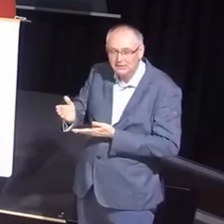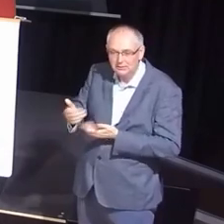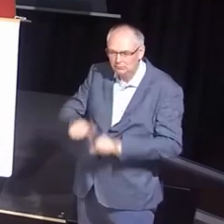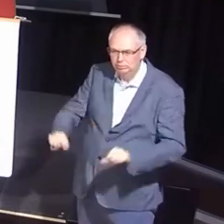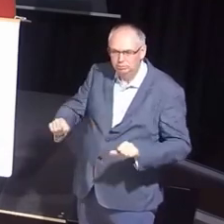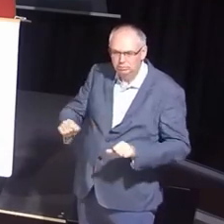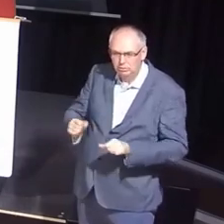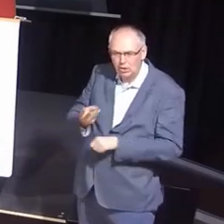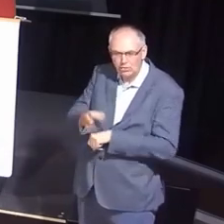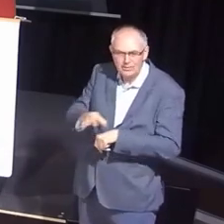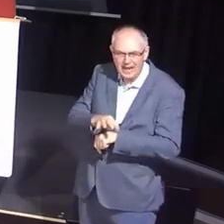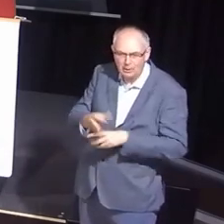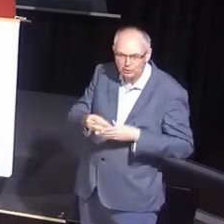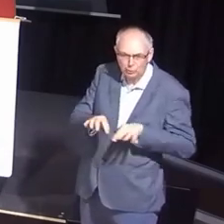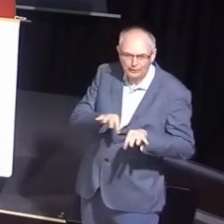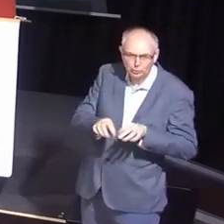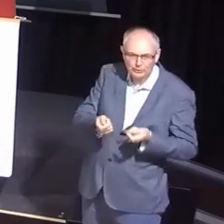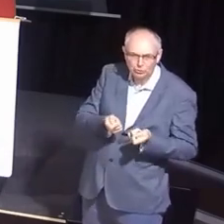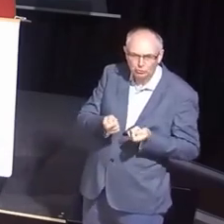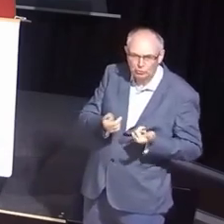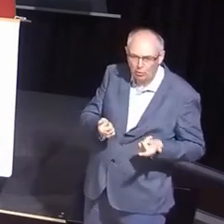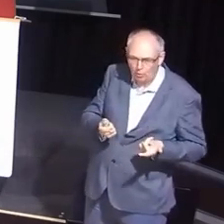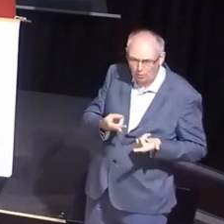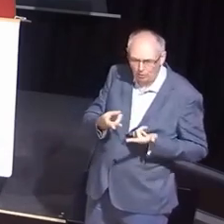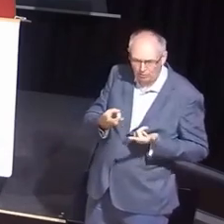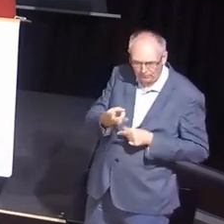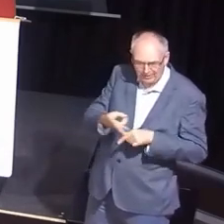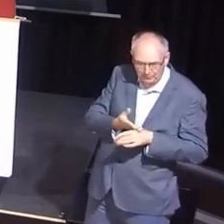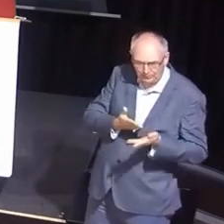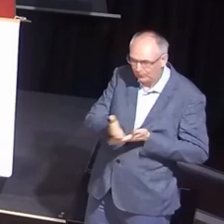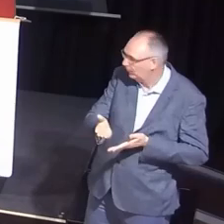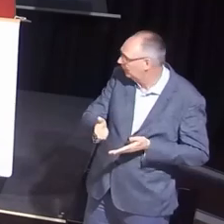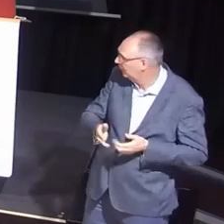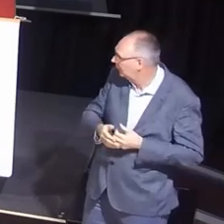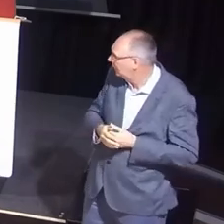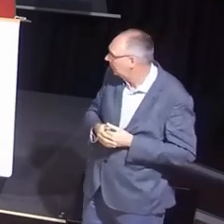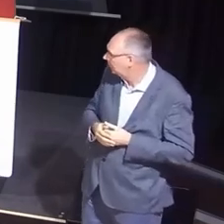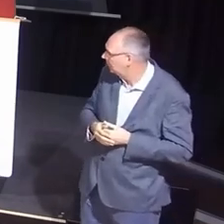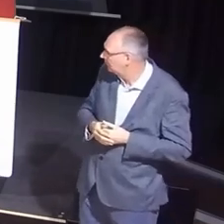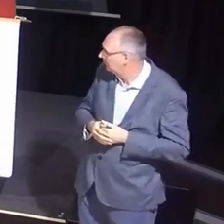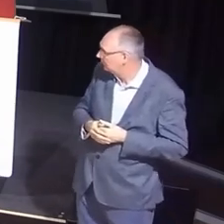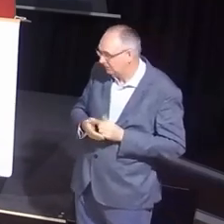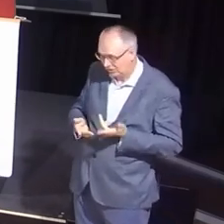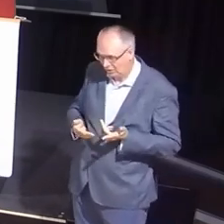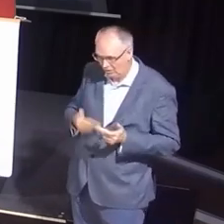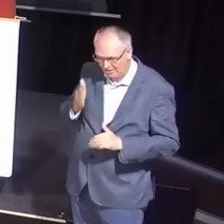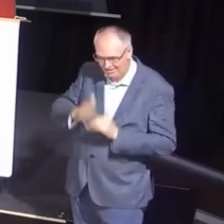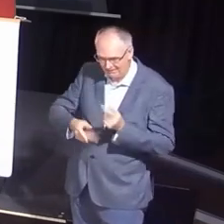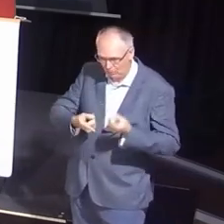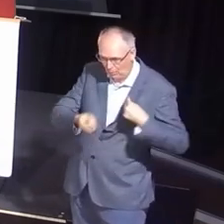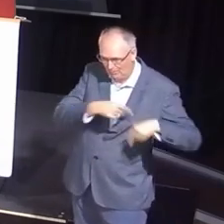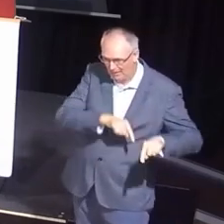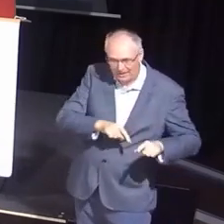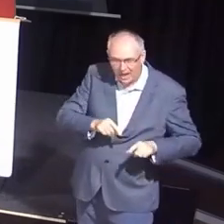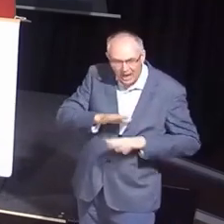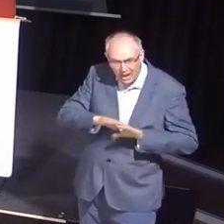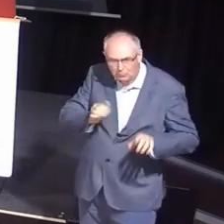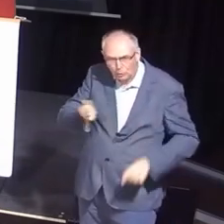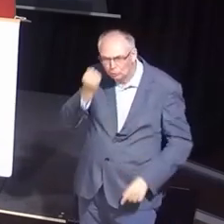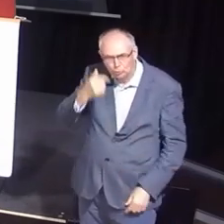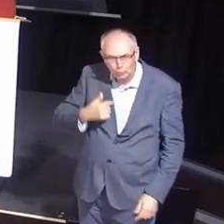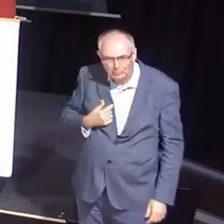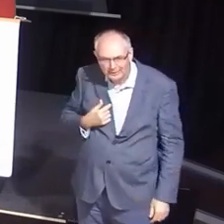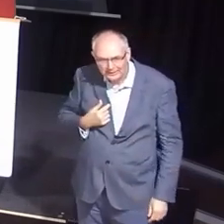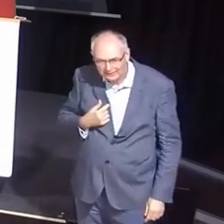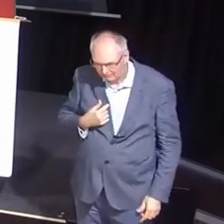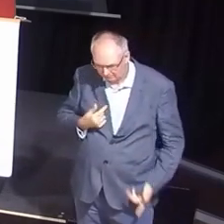with a Switch controller. And it was, I was like, I'm never ever going back. I'm not dumb. I'm not a bad player. This